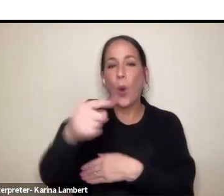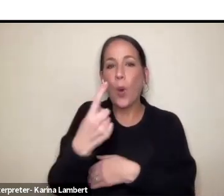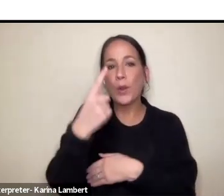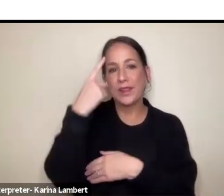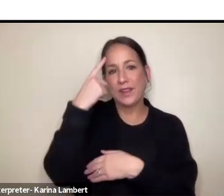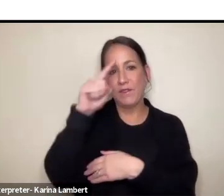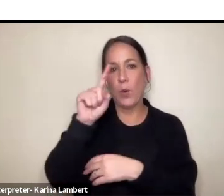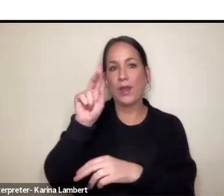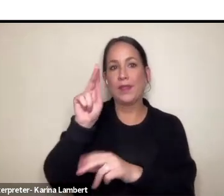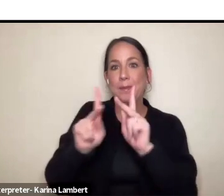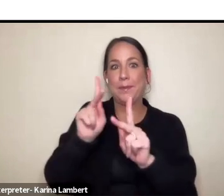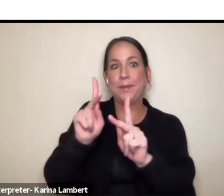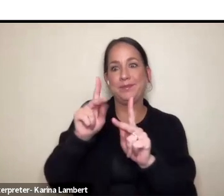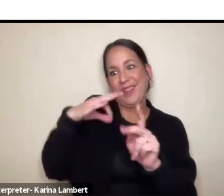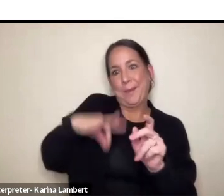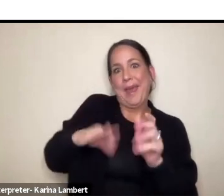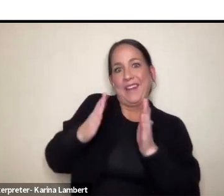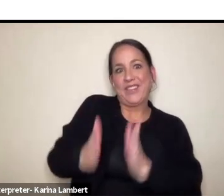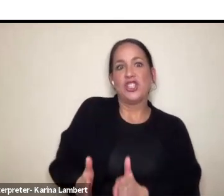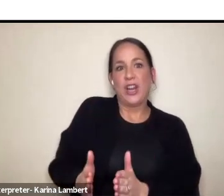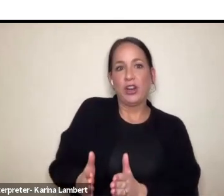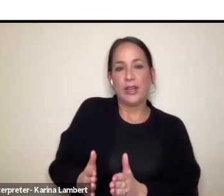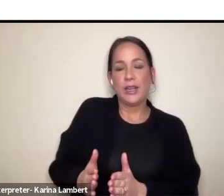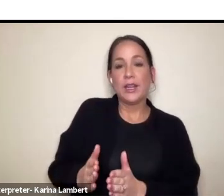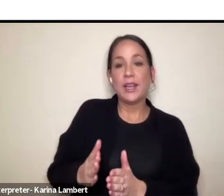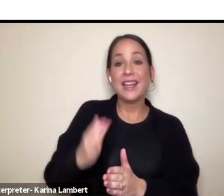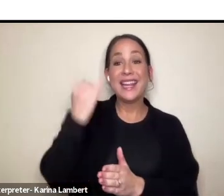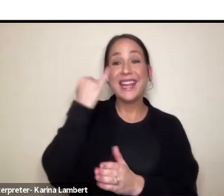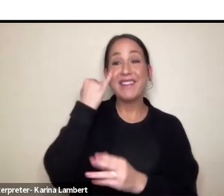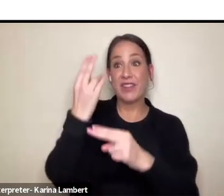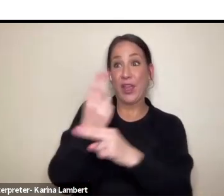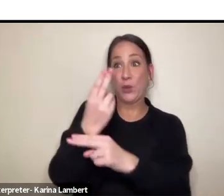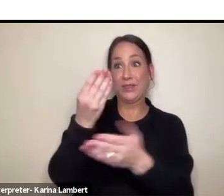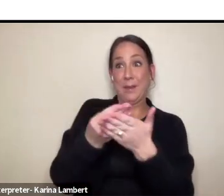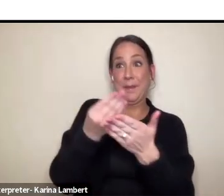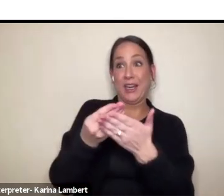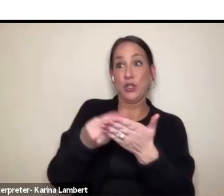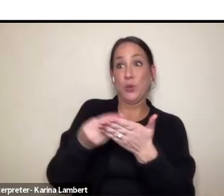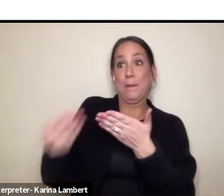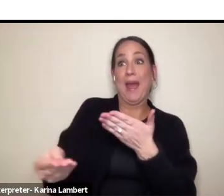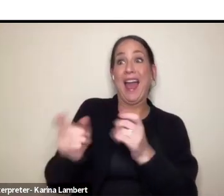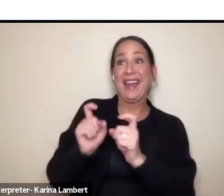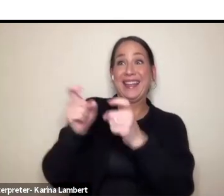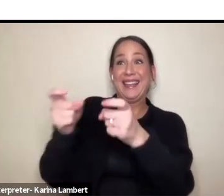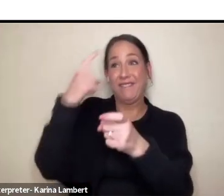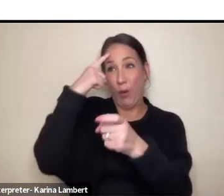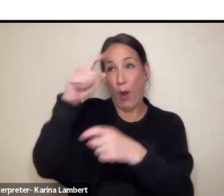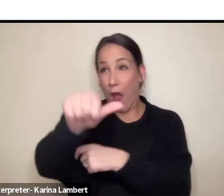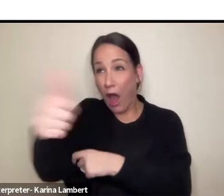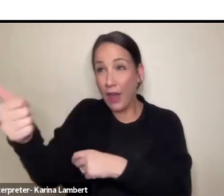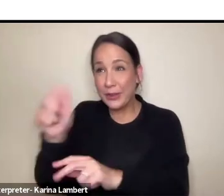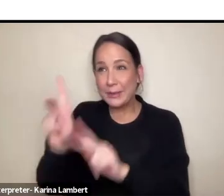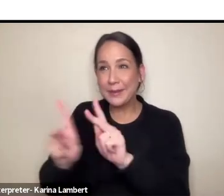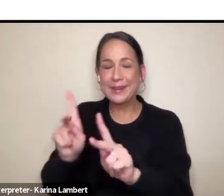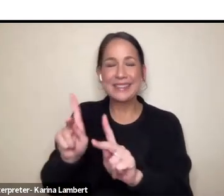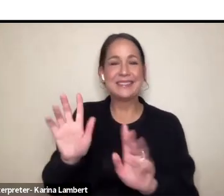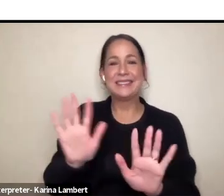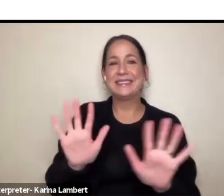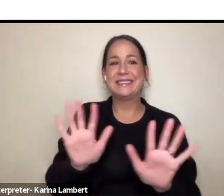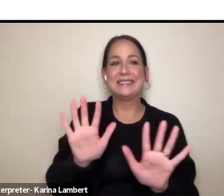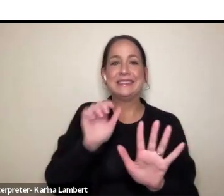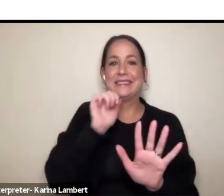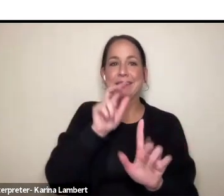account. And if they were to use it to buy gifts for other people, that would be for the benefit of others. So those are the two things we've heard